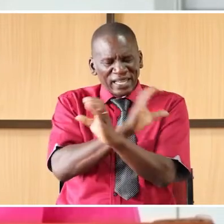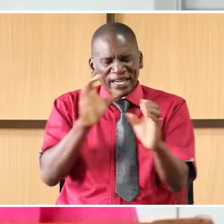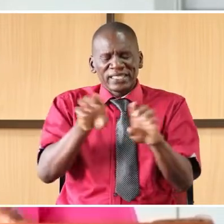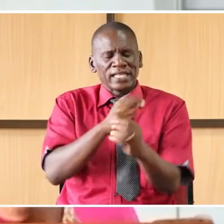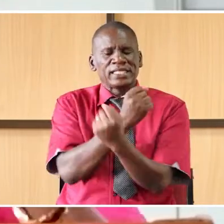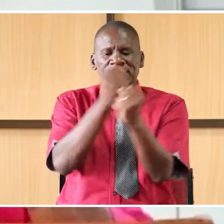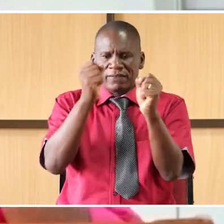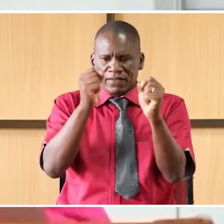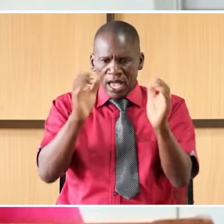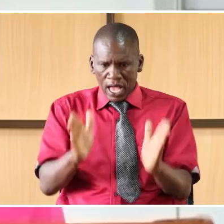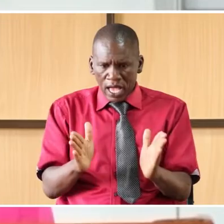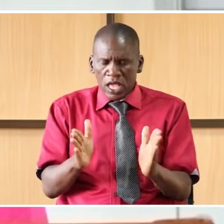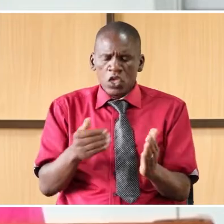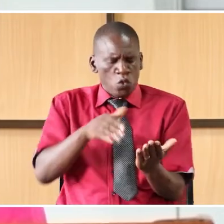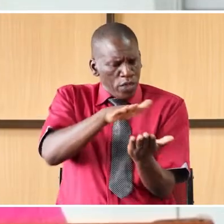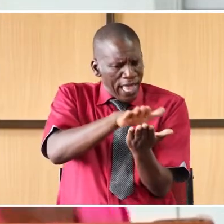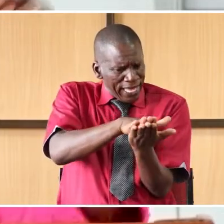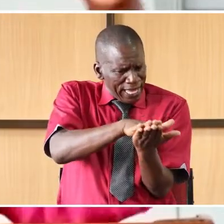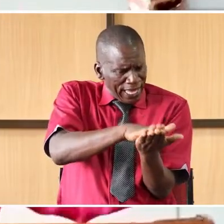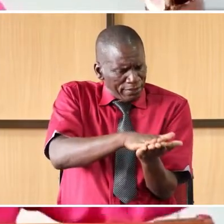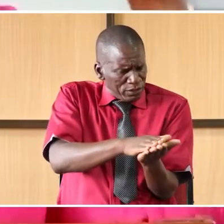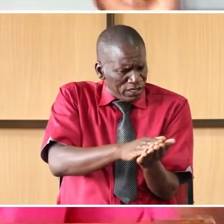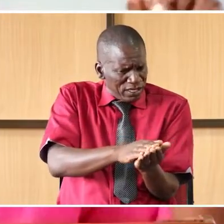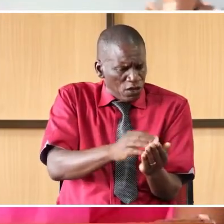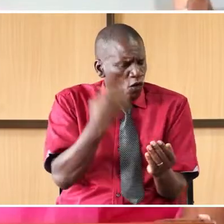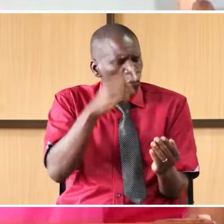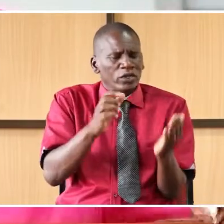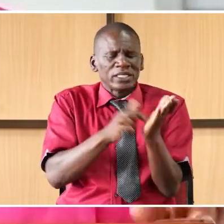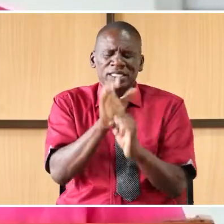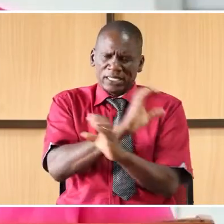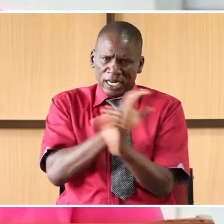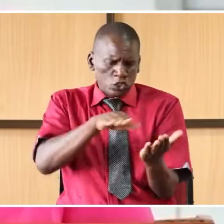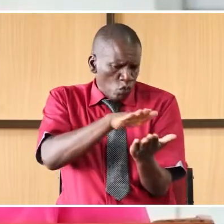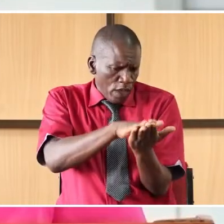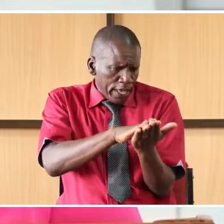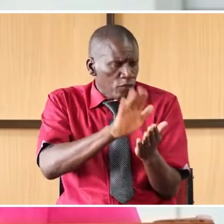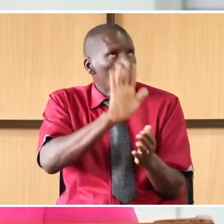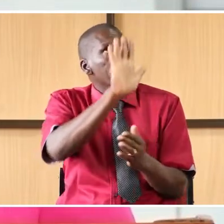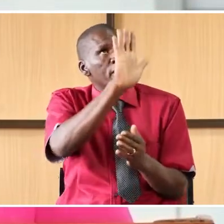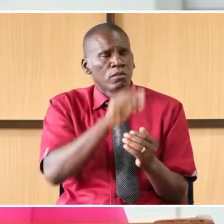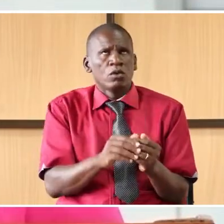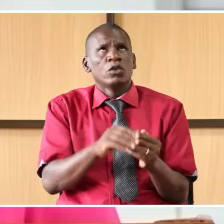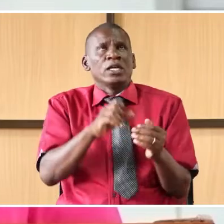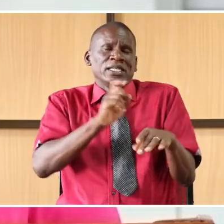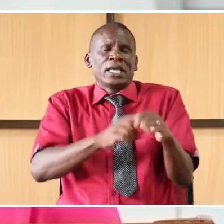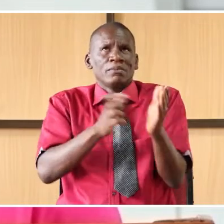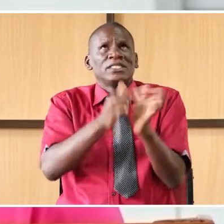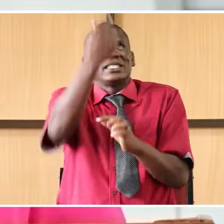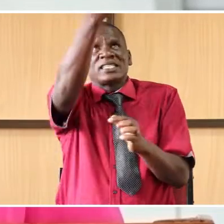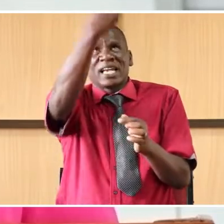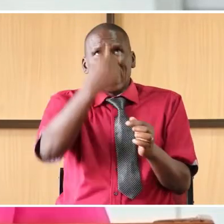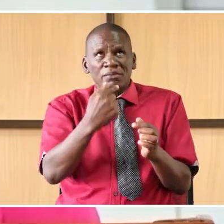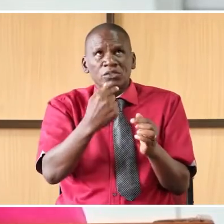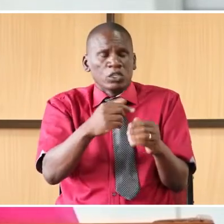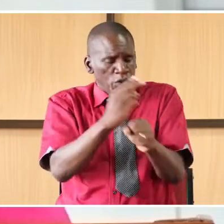Savior, we are kept for Jesus Christ. We are kept for him, for his coming,